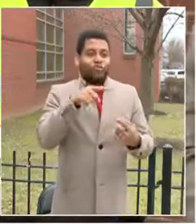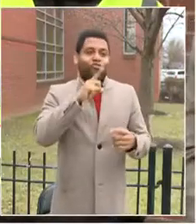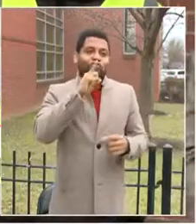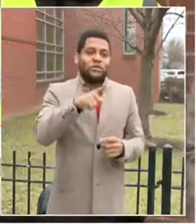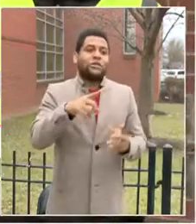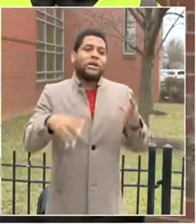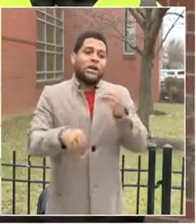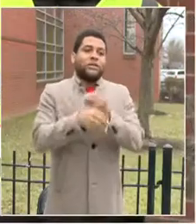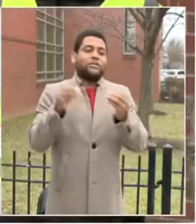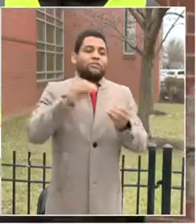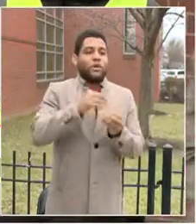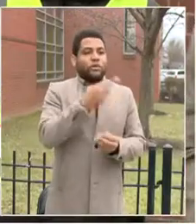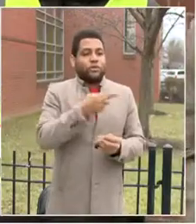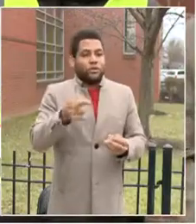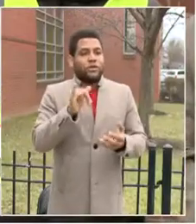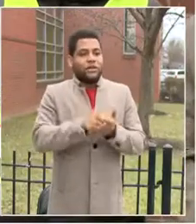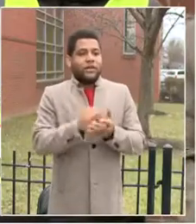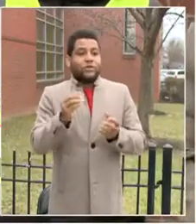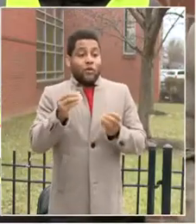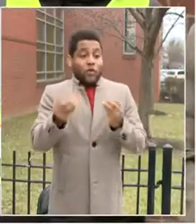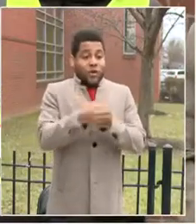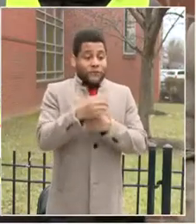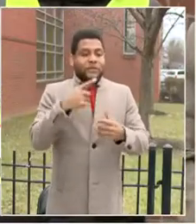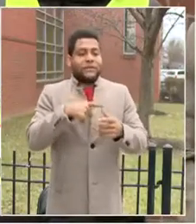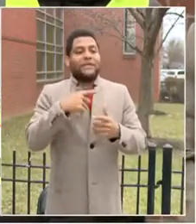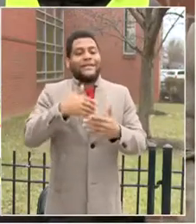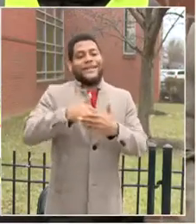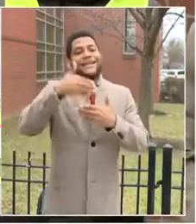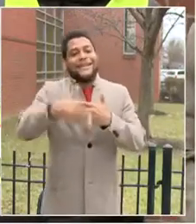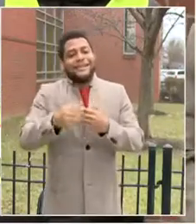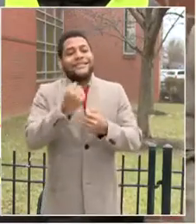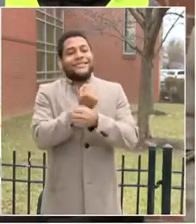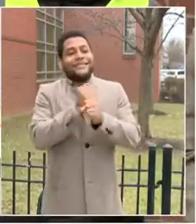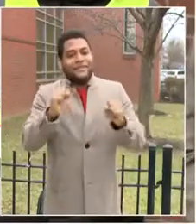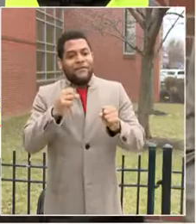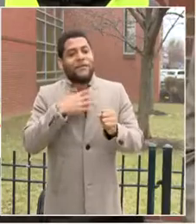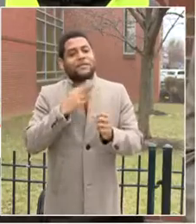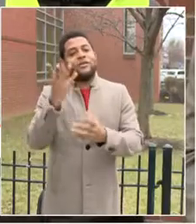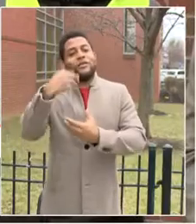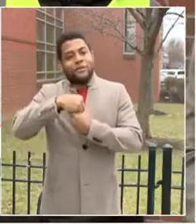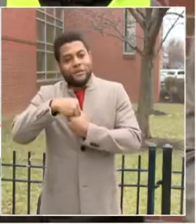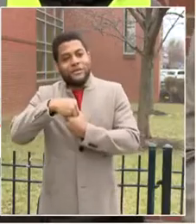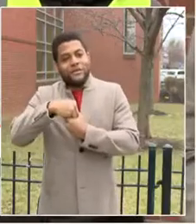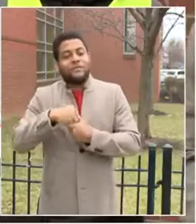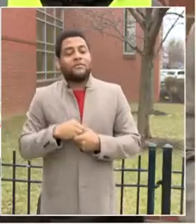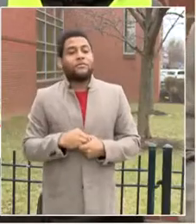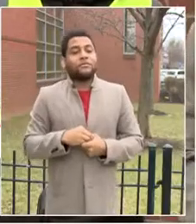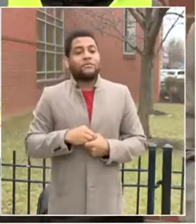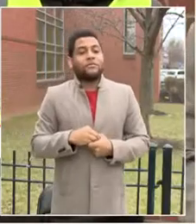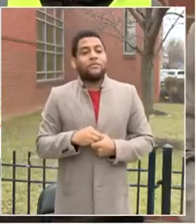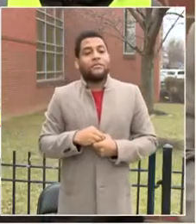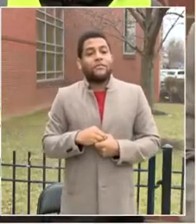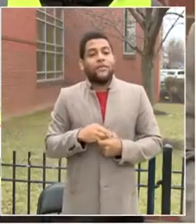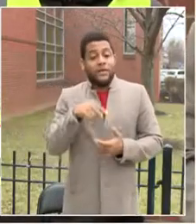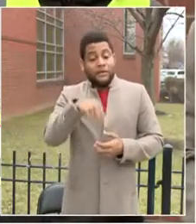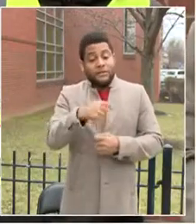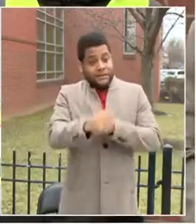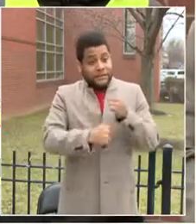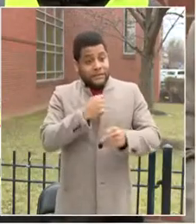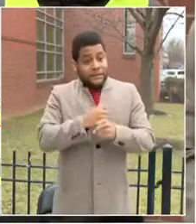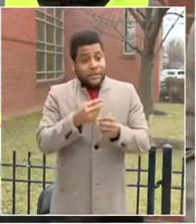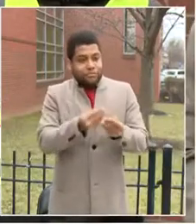that's the Office of Neighborhood Safety and Engagement. This year, we're giving them a new tool, and that